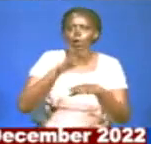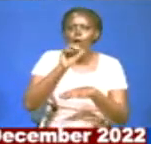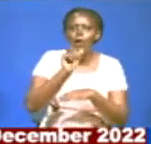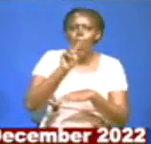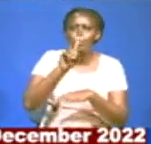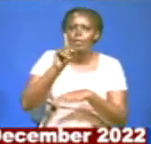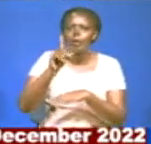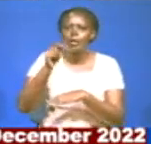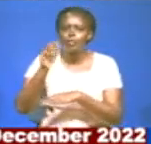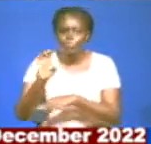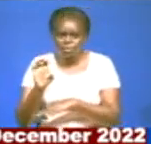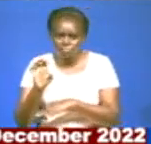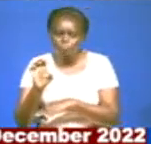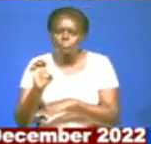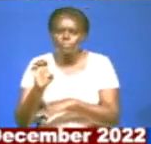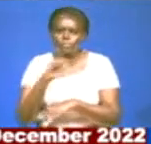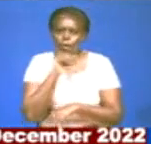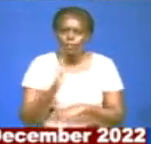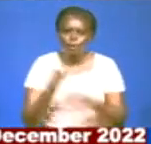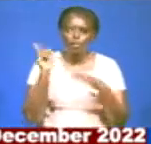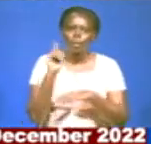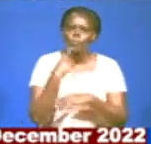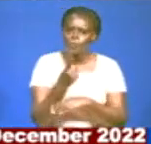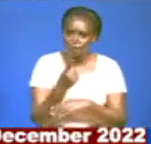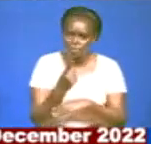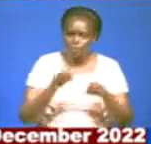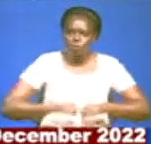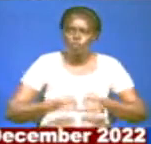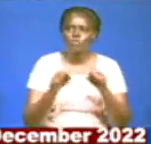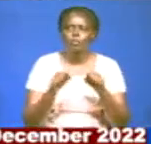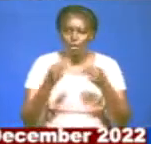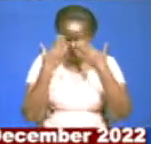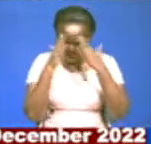what the Senator for Nairobi said, Chair. I don't know what